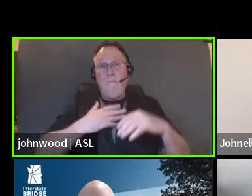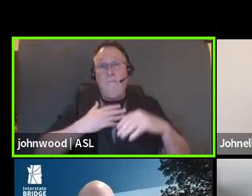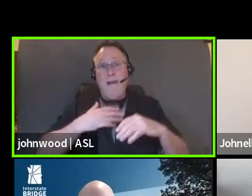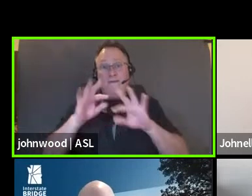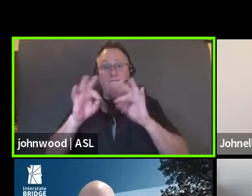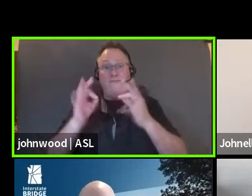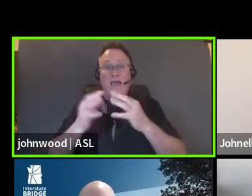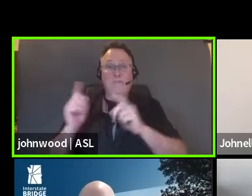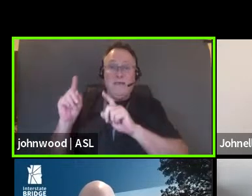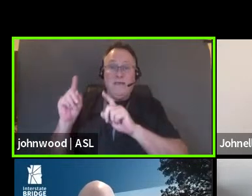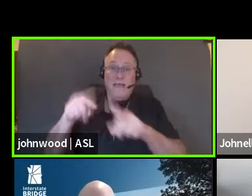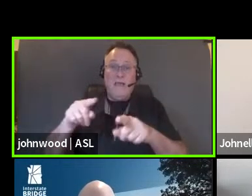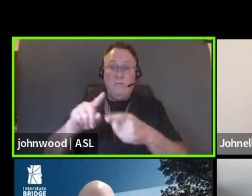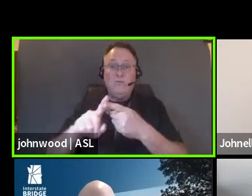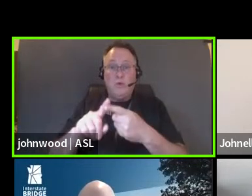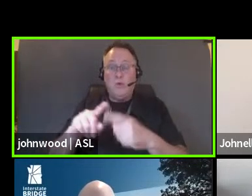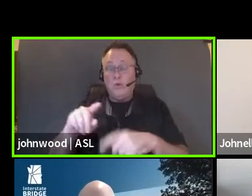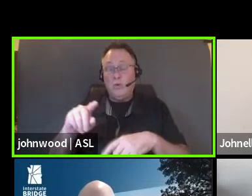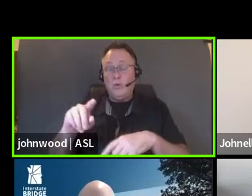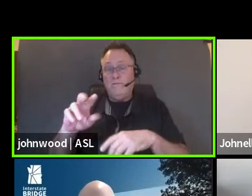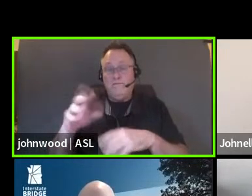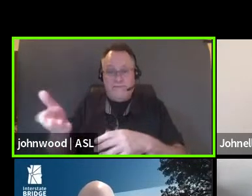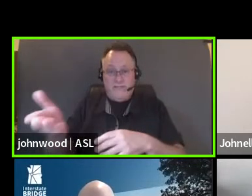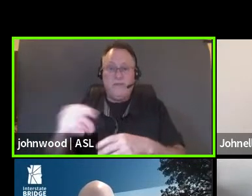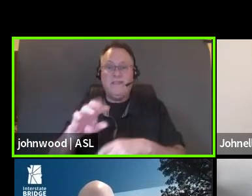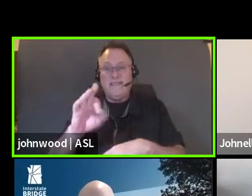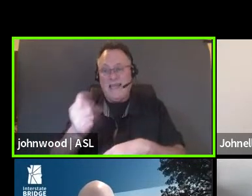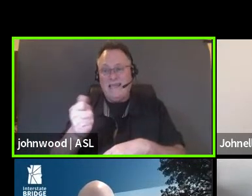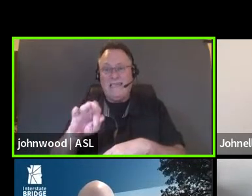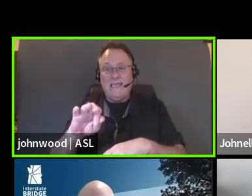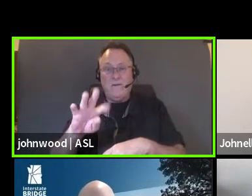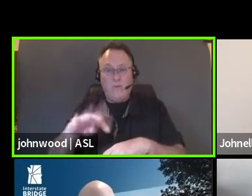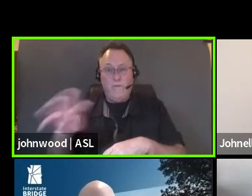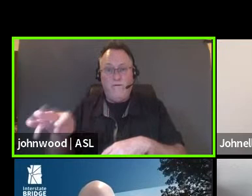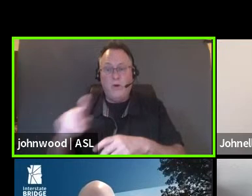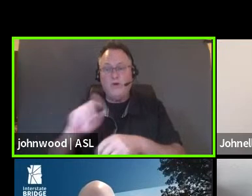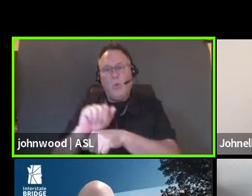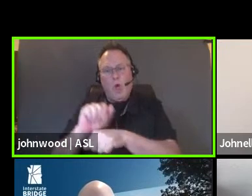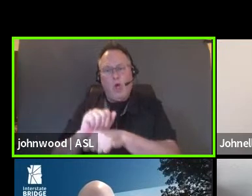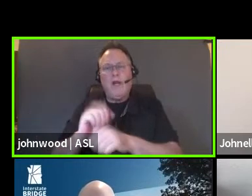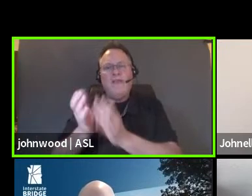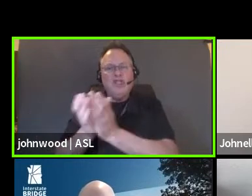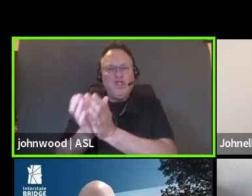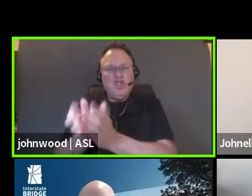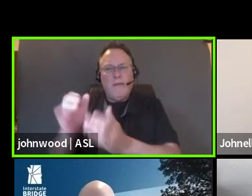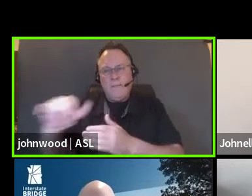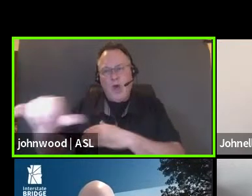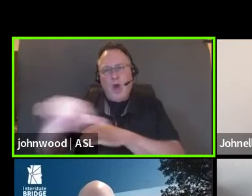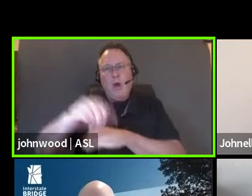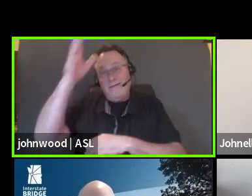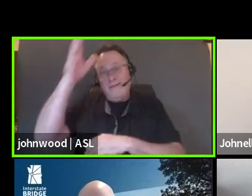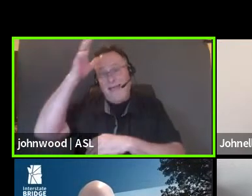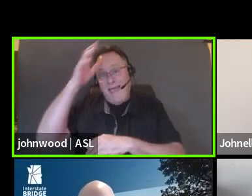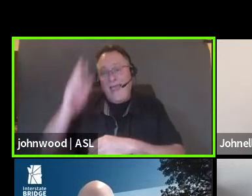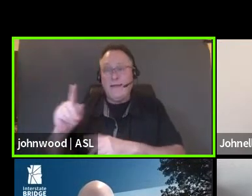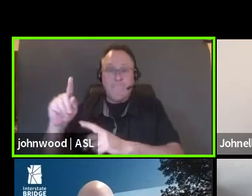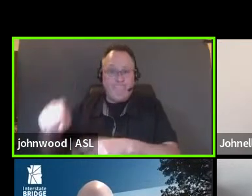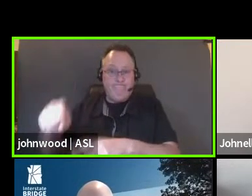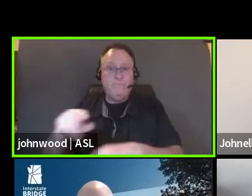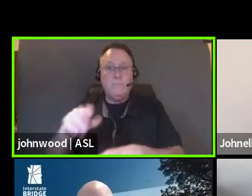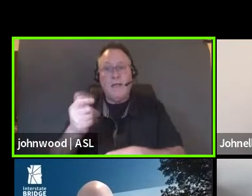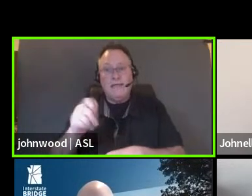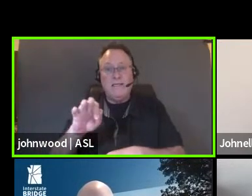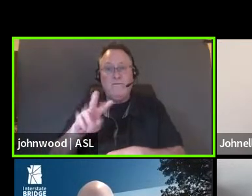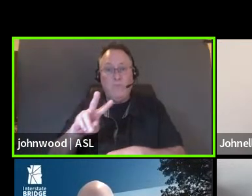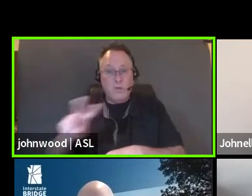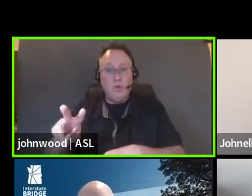came to Vanport in 1944 to work in the Kaiser shipyards. My father came out in 1942, but the rest of the